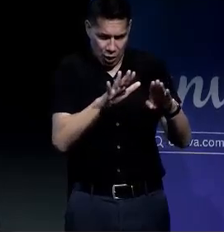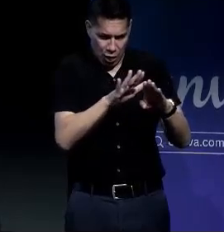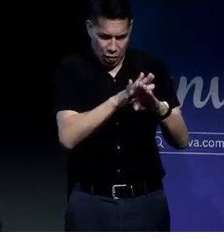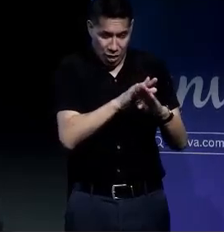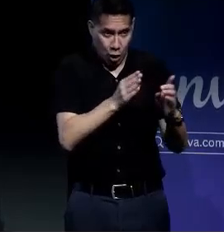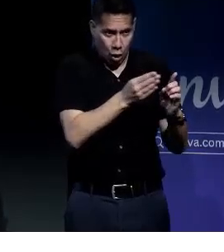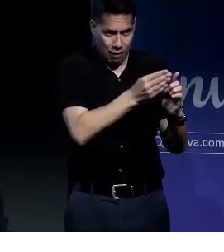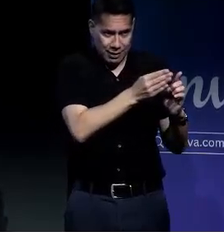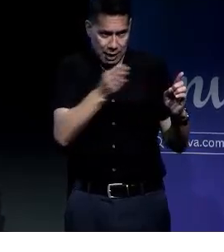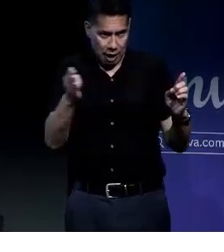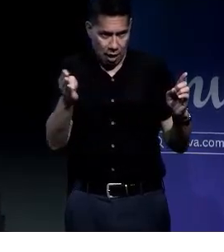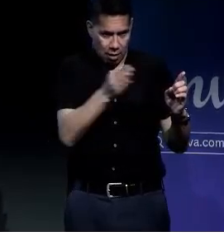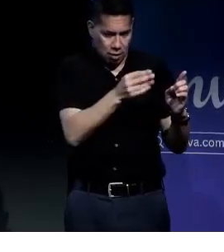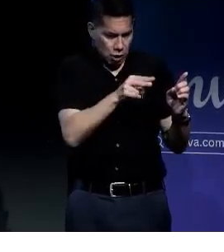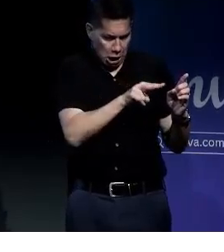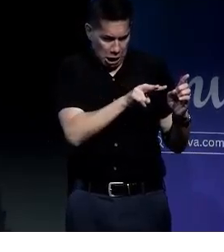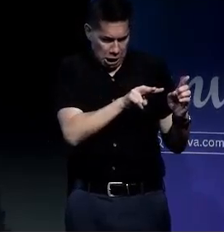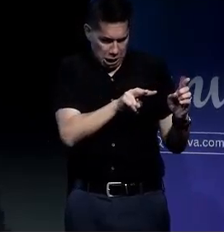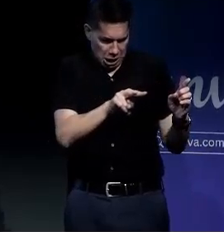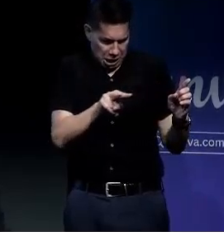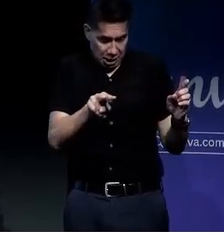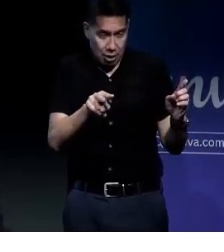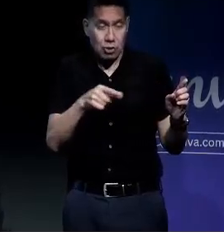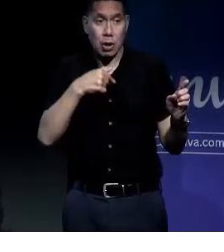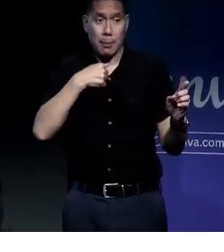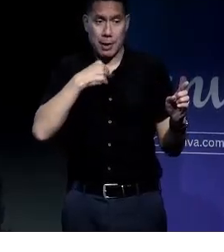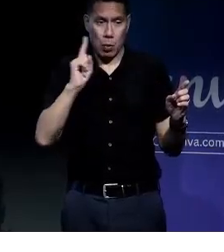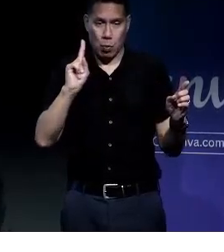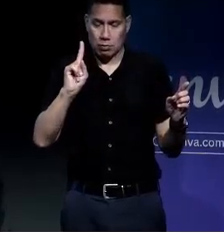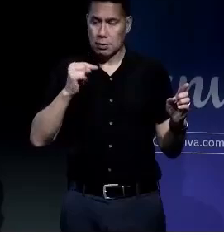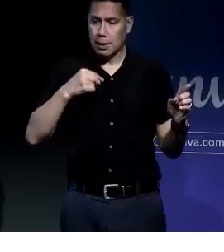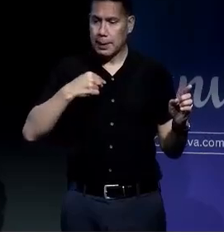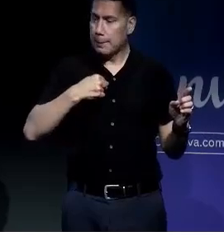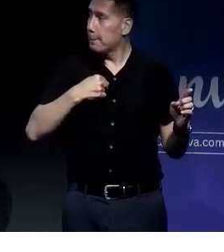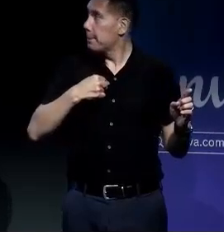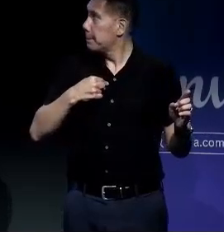scale? And in this case, I replaced a